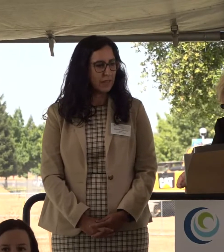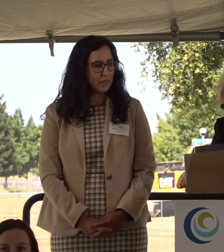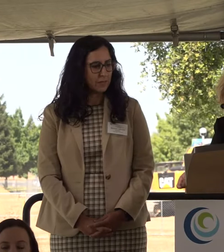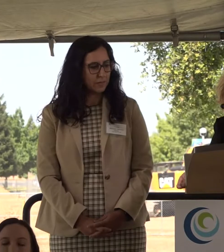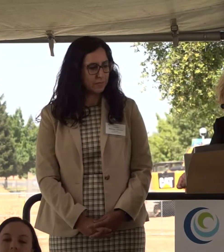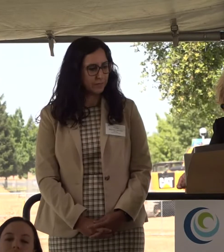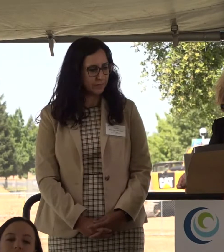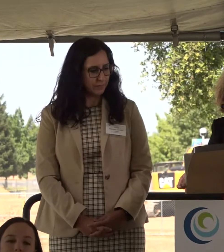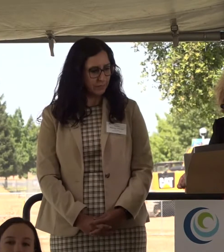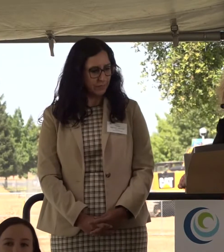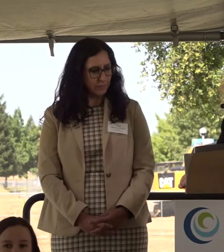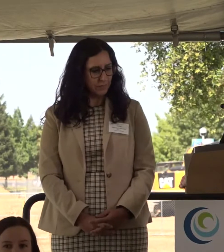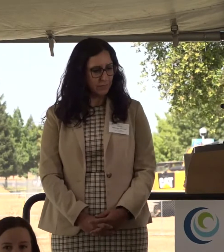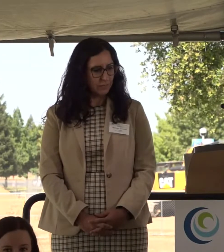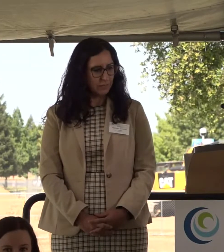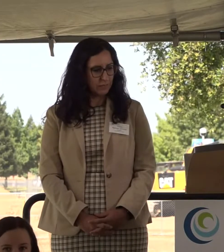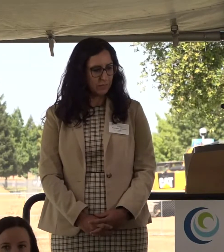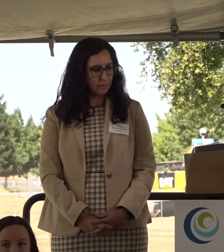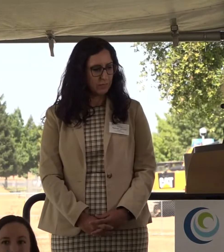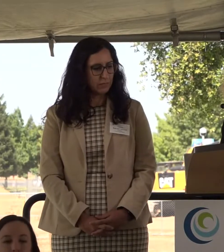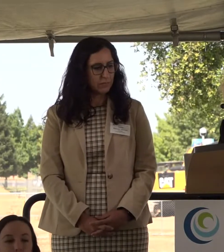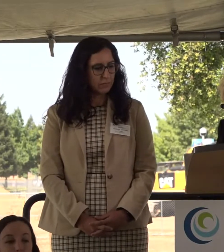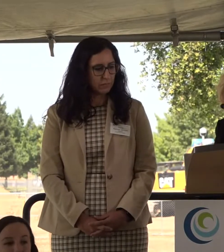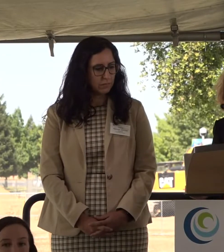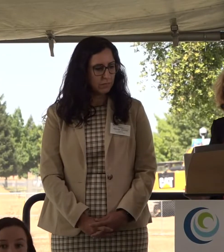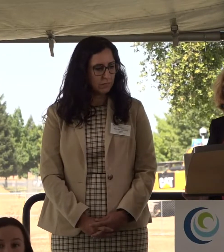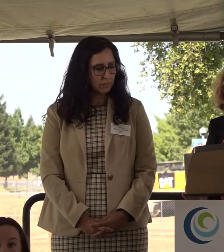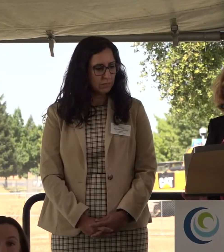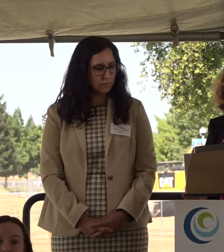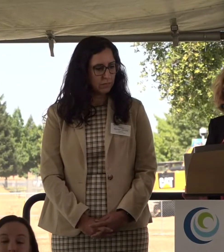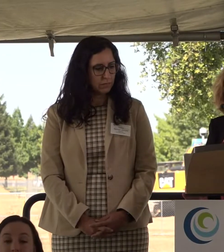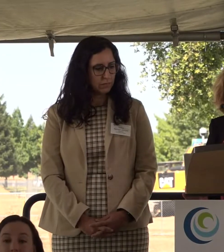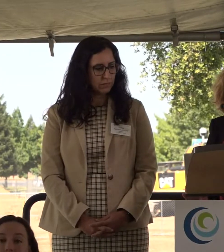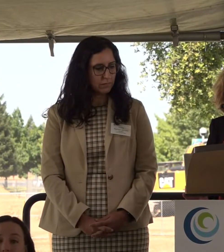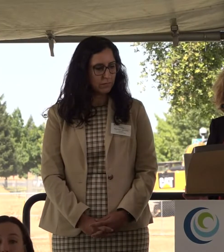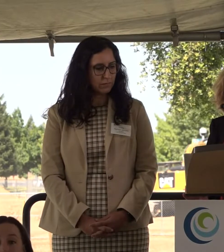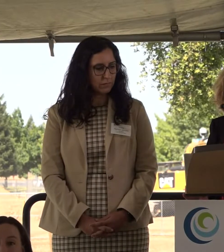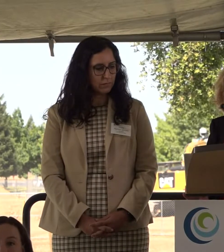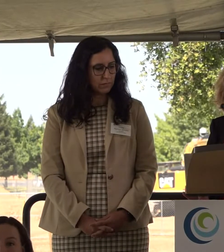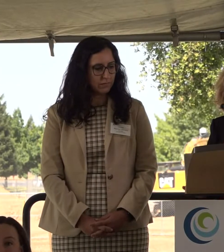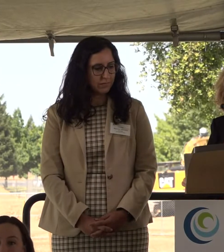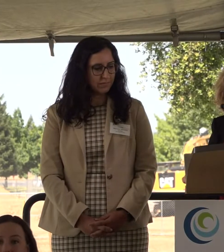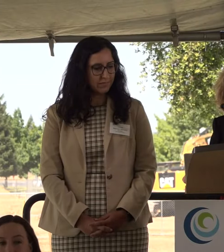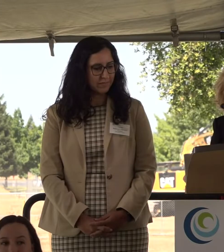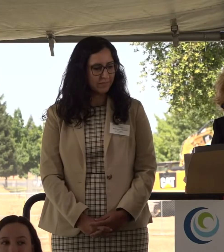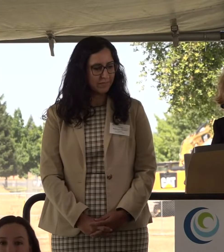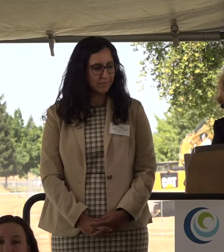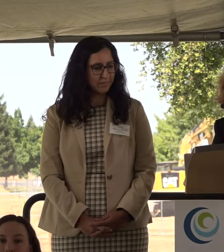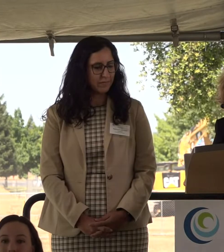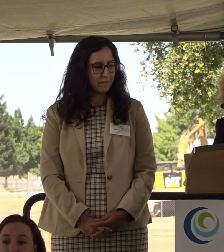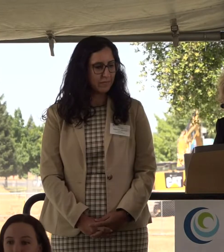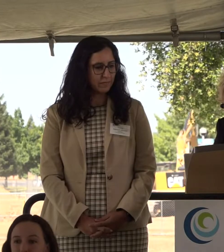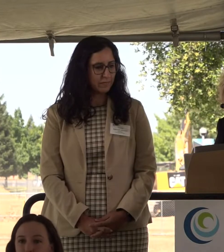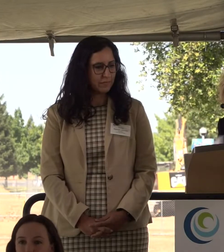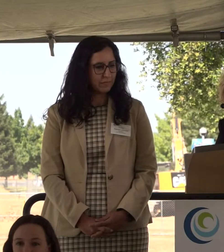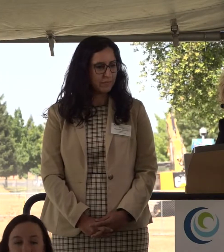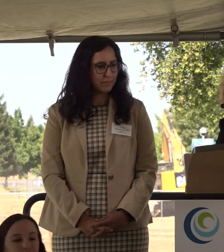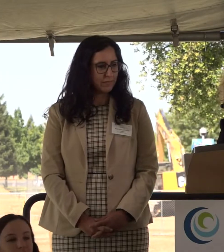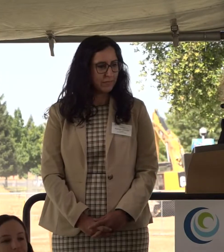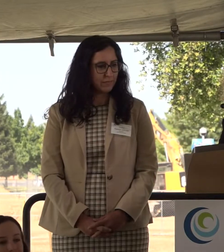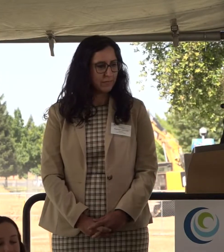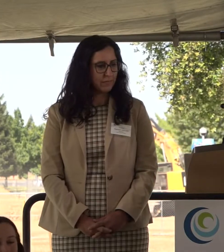I would like to introduce and call up our elected officials and their representatives to say a few